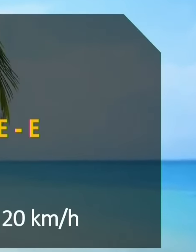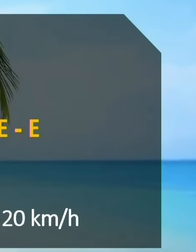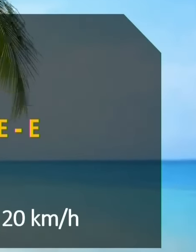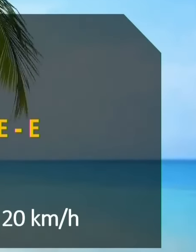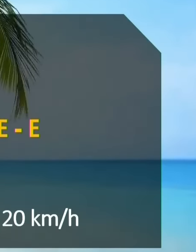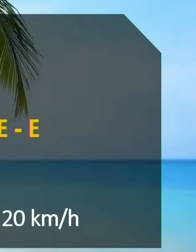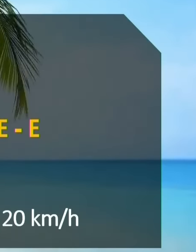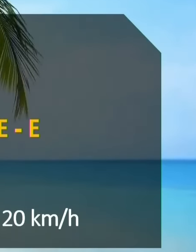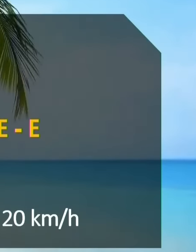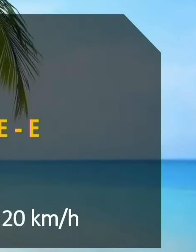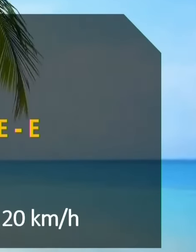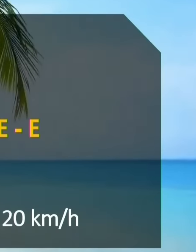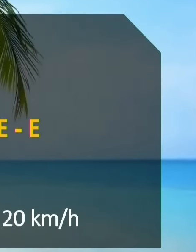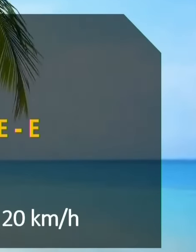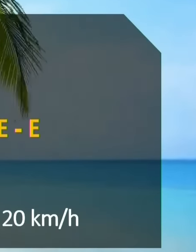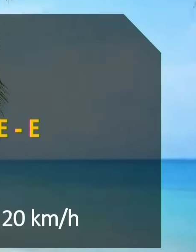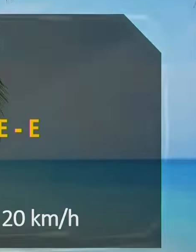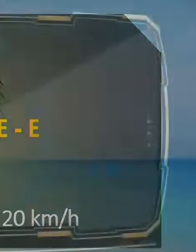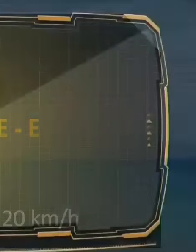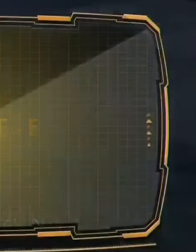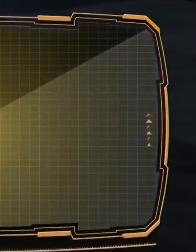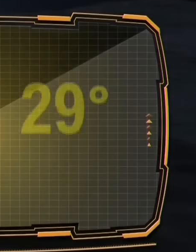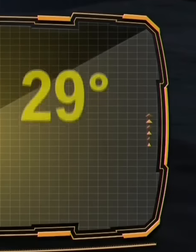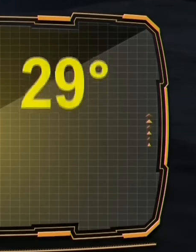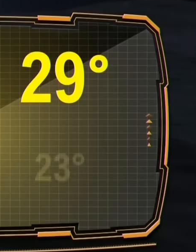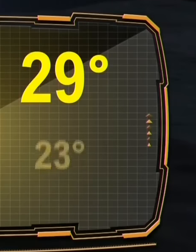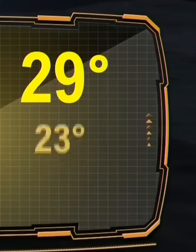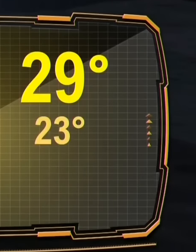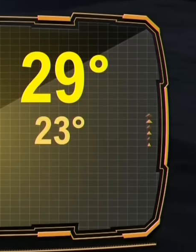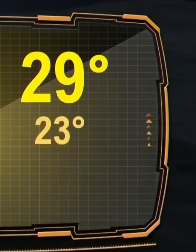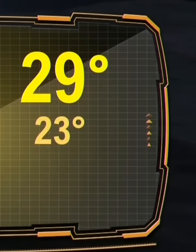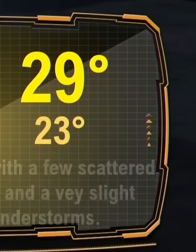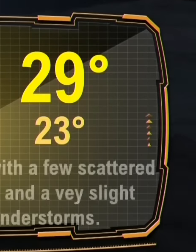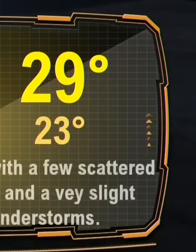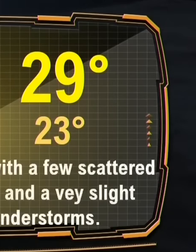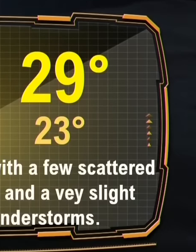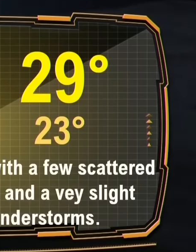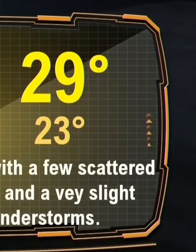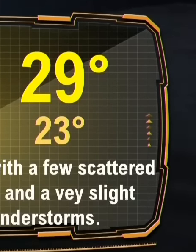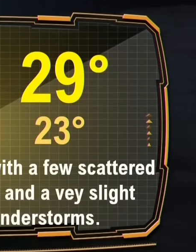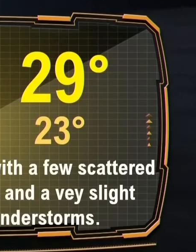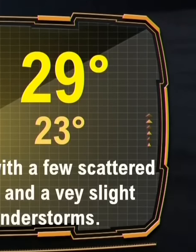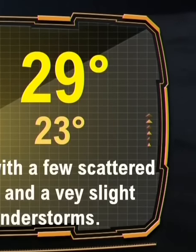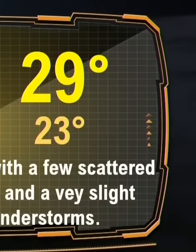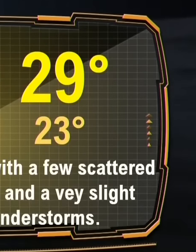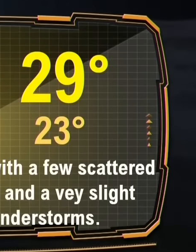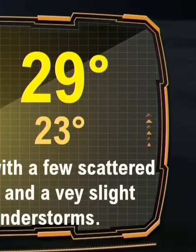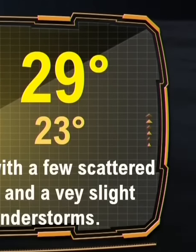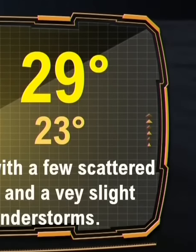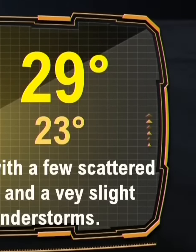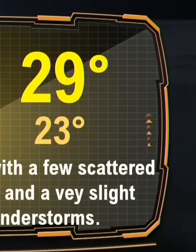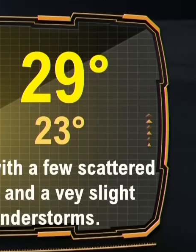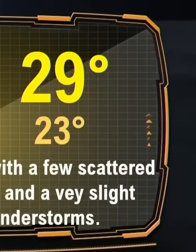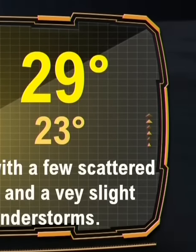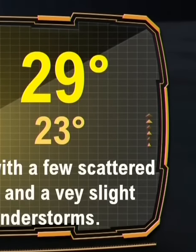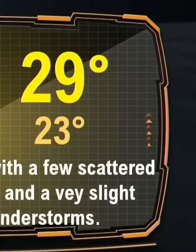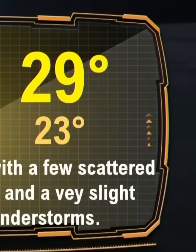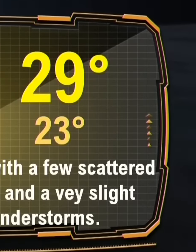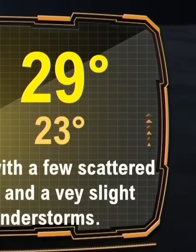20 kilometers per hour. For us here in Barbados tonight, we are expecting clear skies along with cloudy